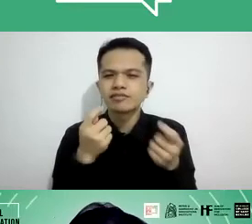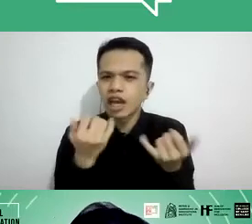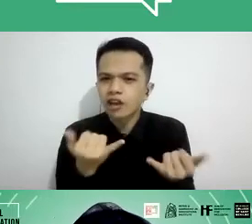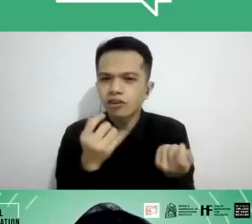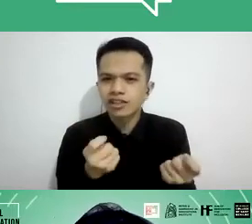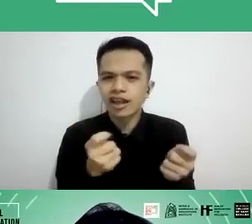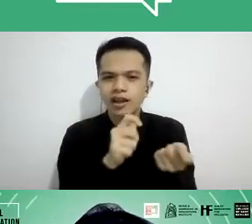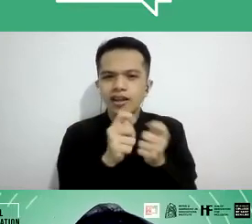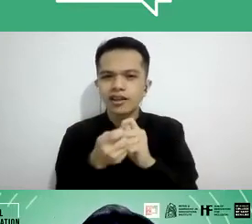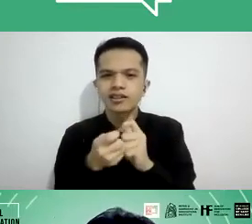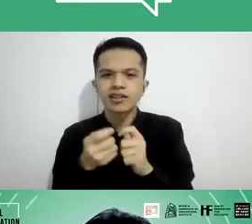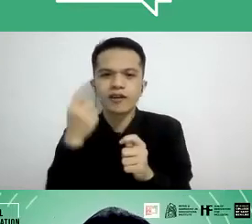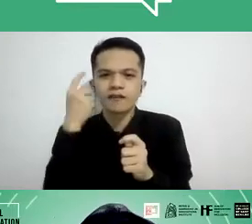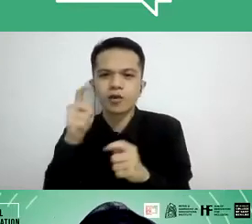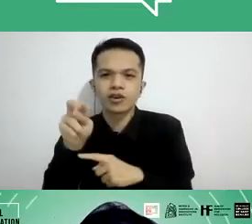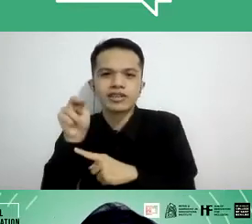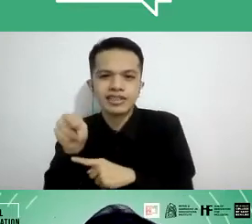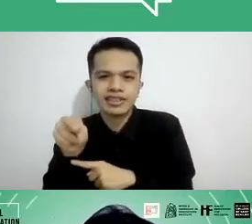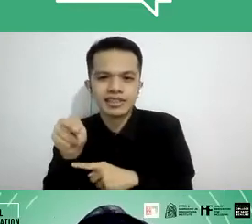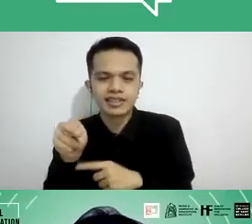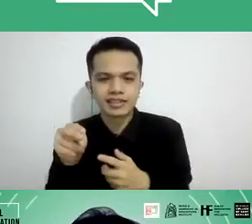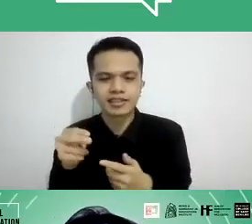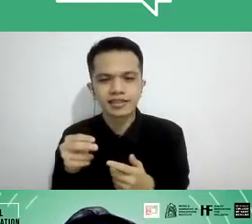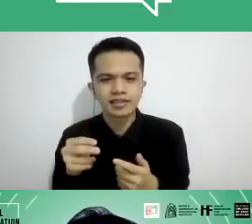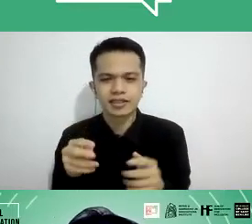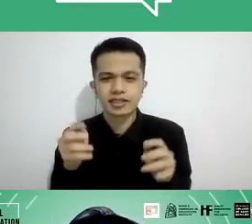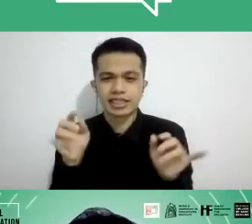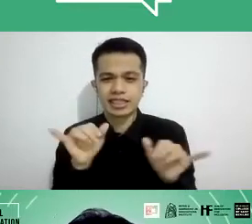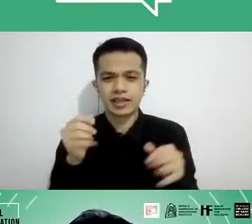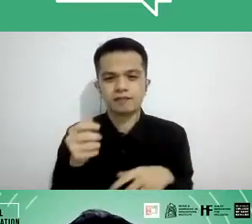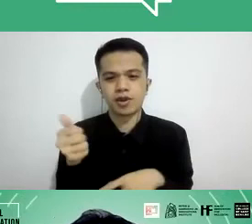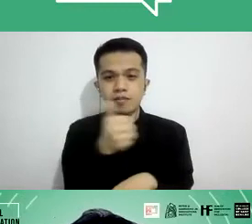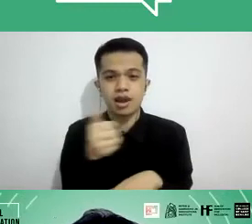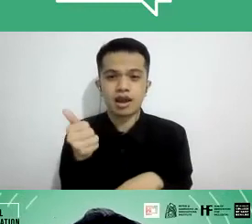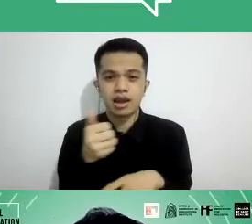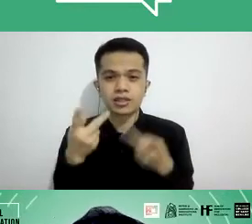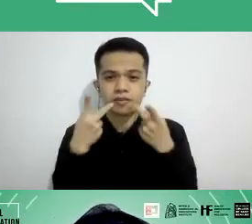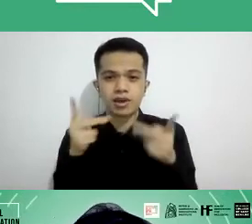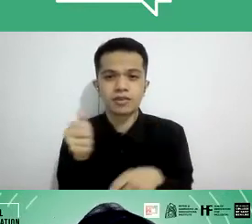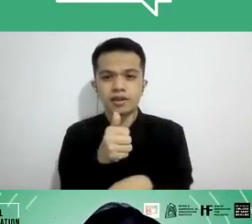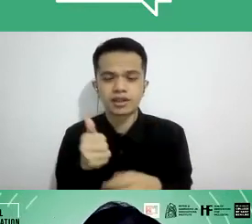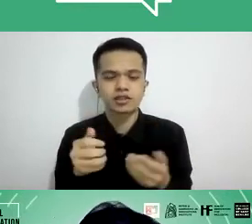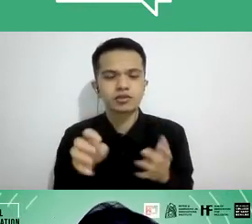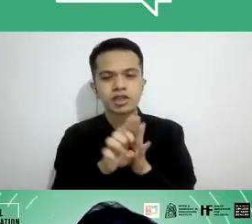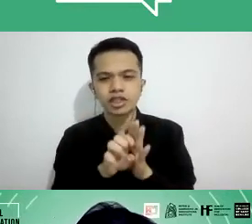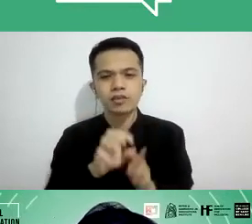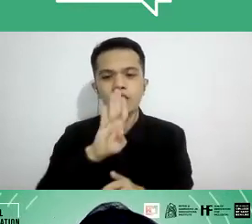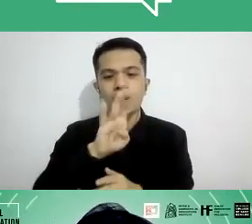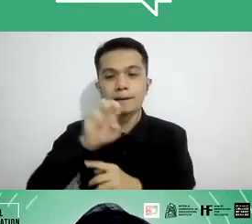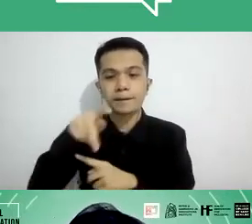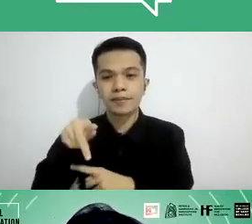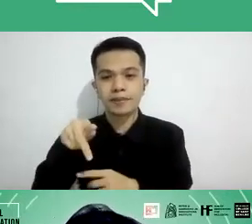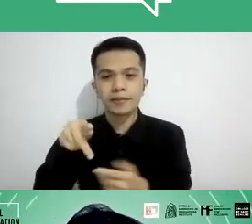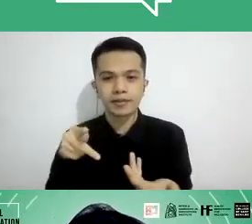need and a necessity. Again, like I mentioned, public transit. There are functions now such as beep cards, which